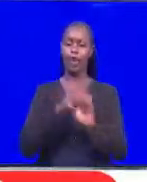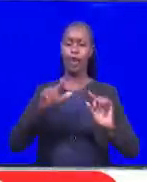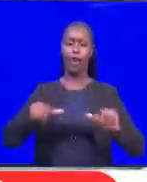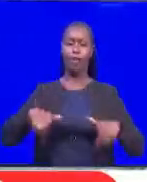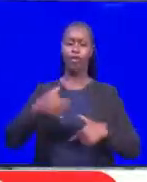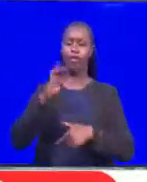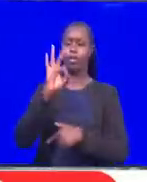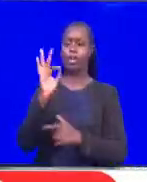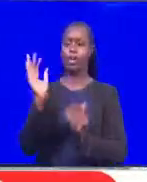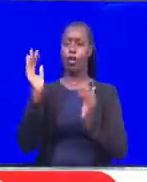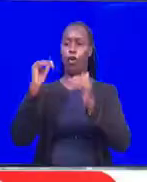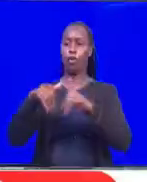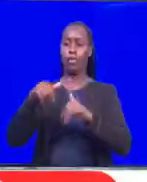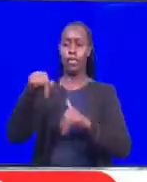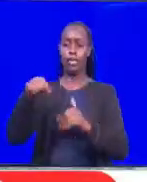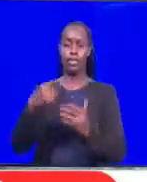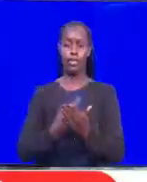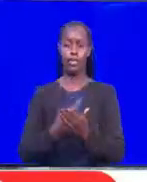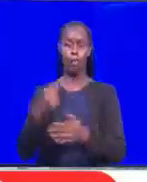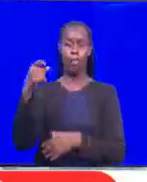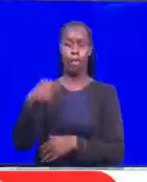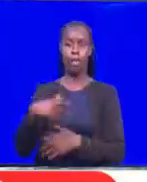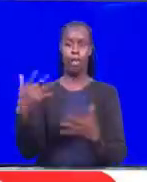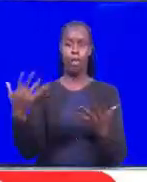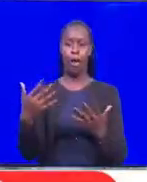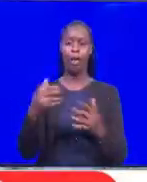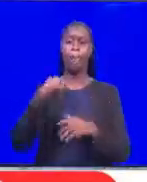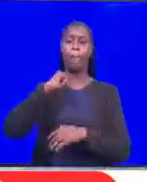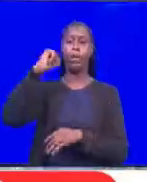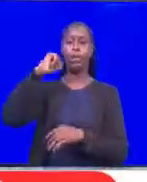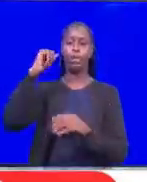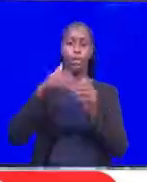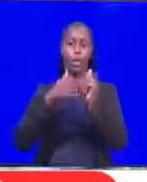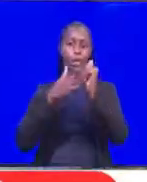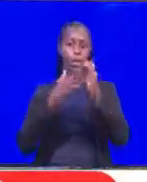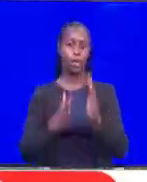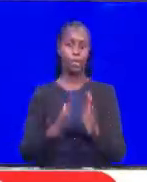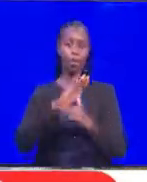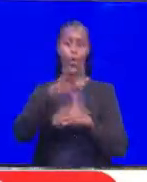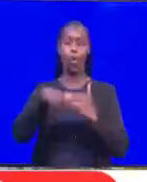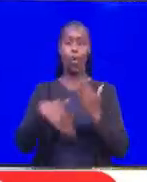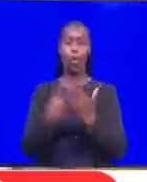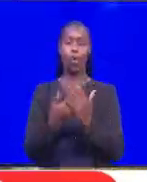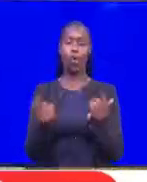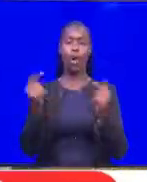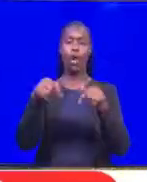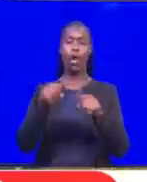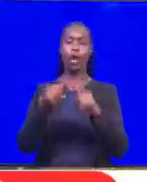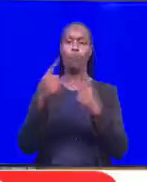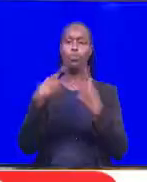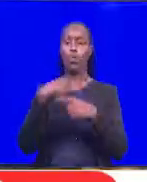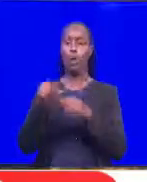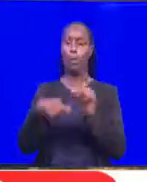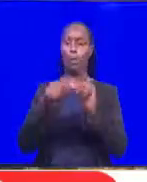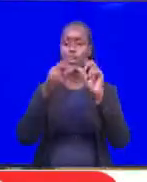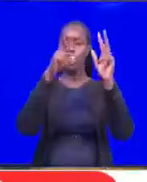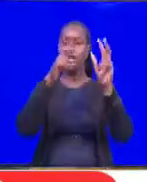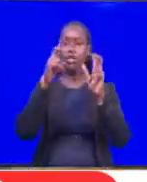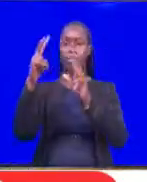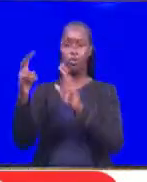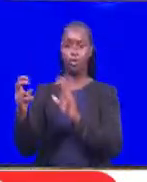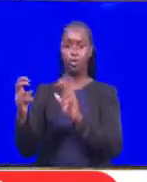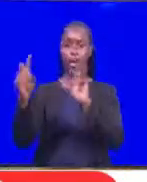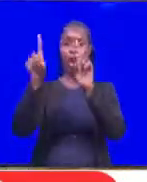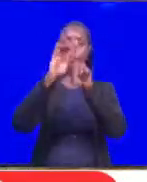later this month, where the region's political parties and opinion leaders will address issues facing the region and take a